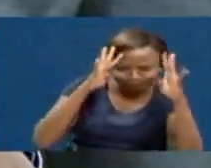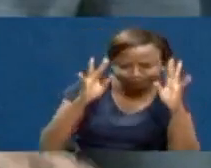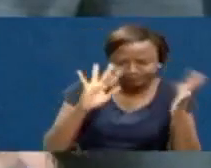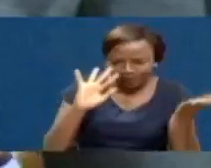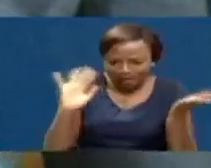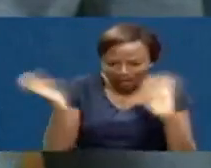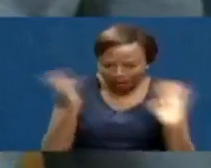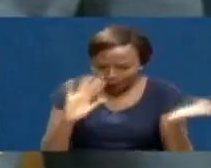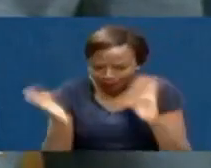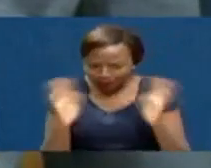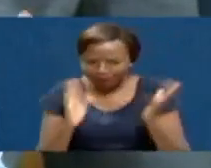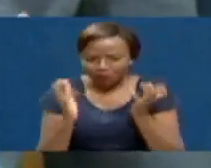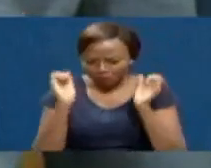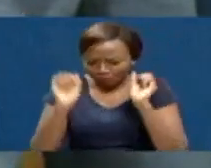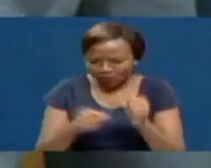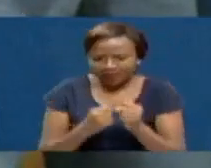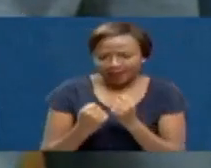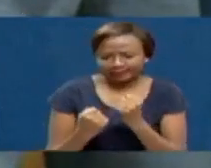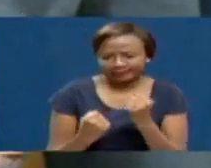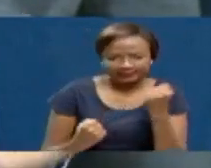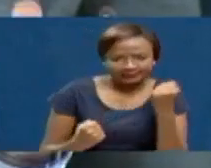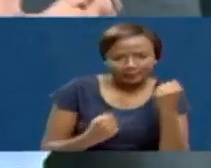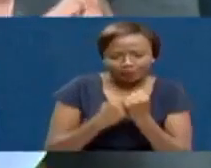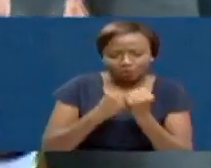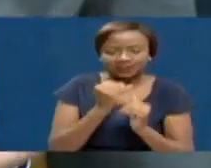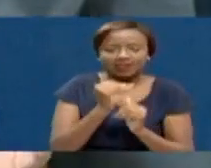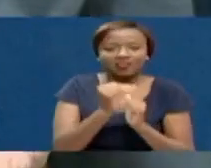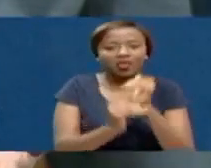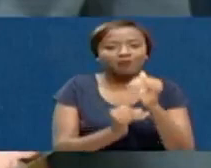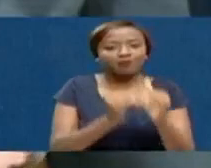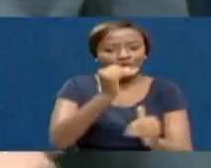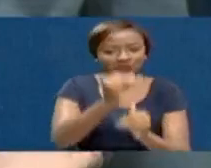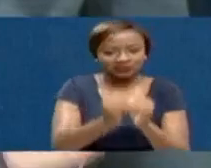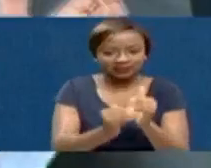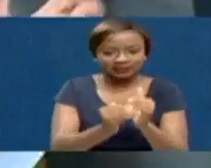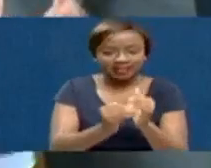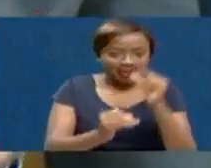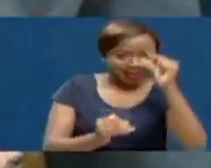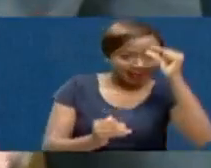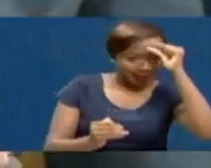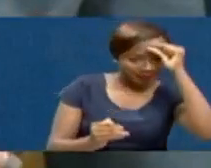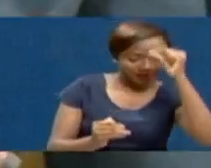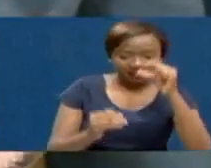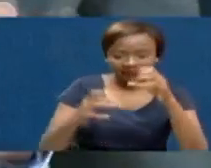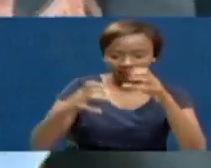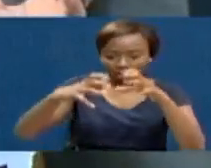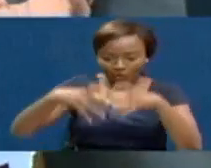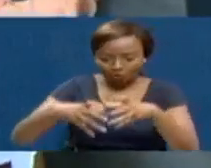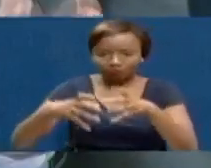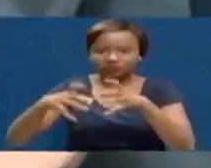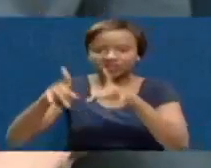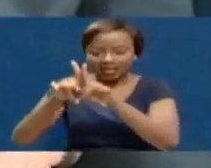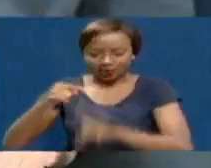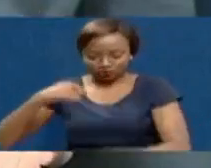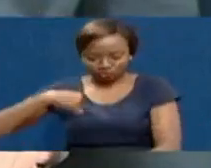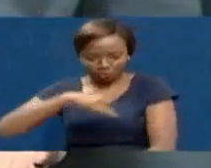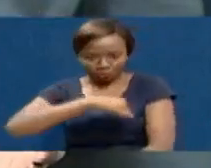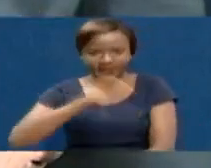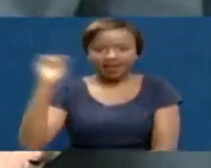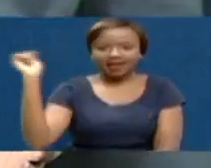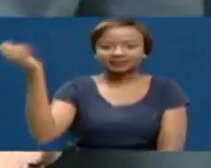about owning this process as a government, as a community, and as